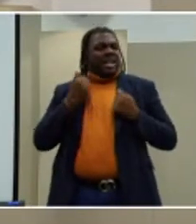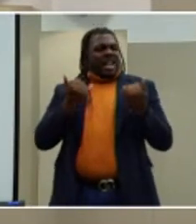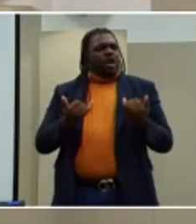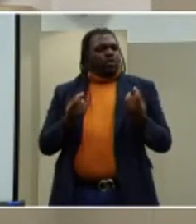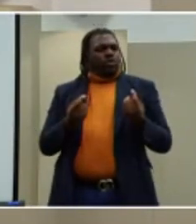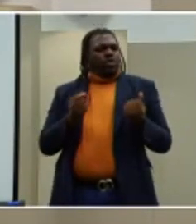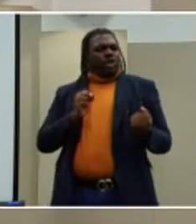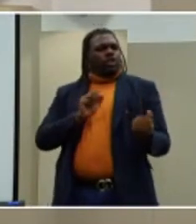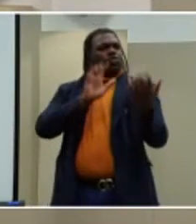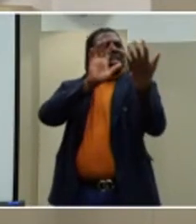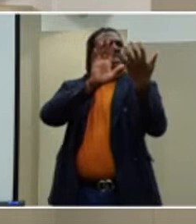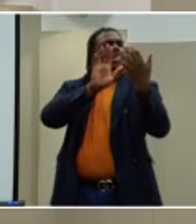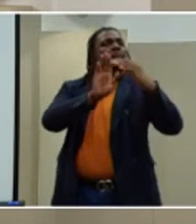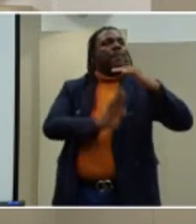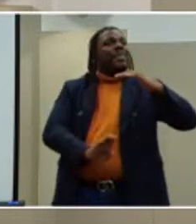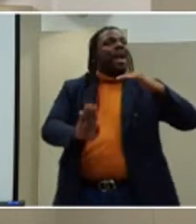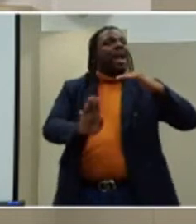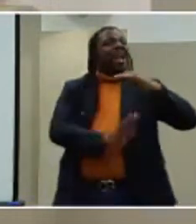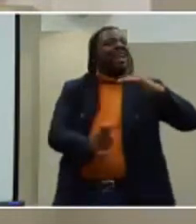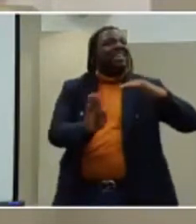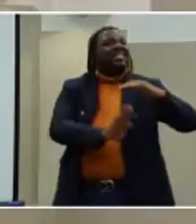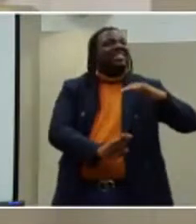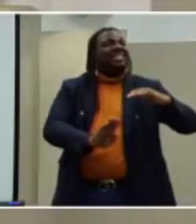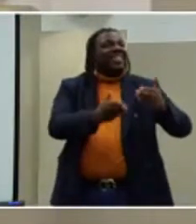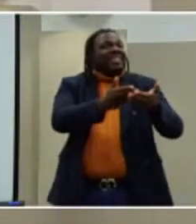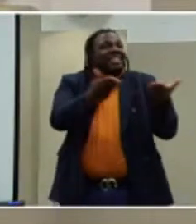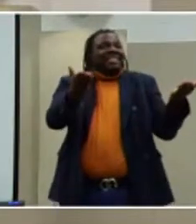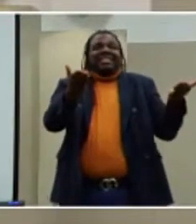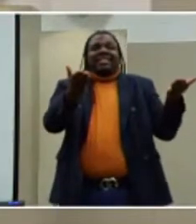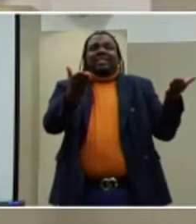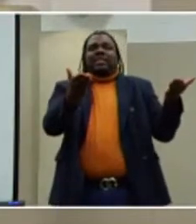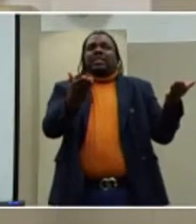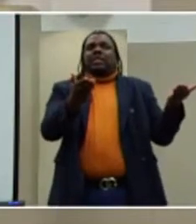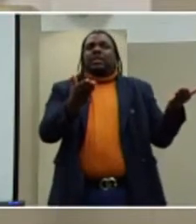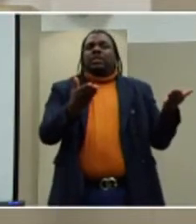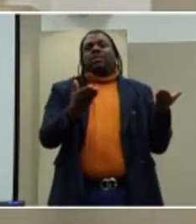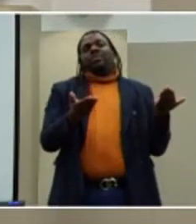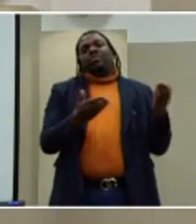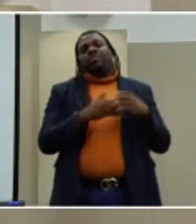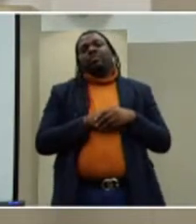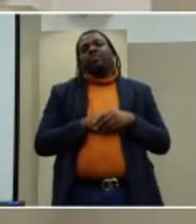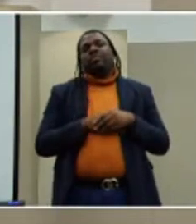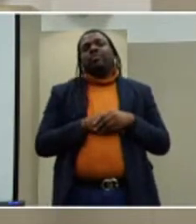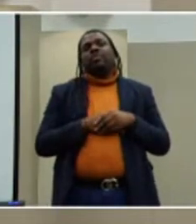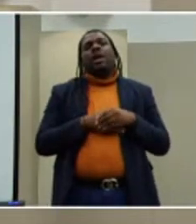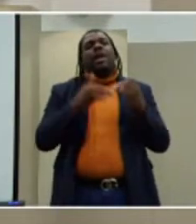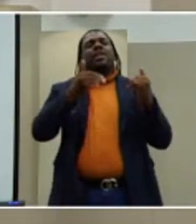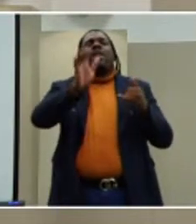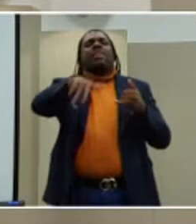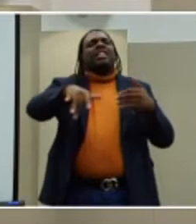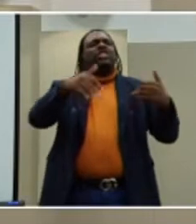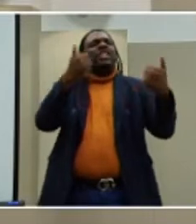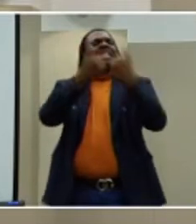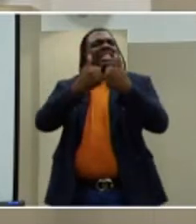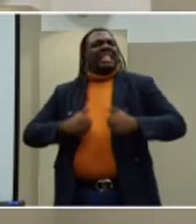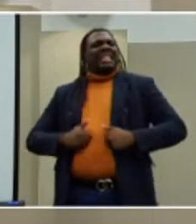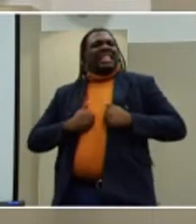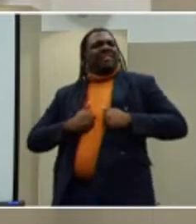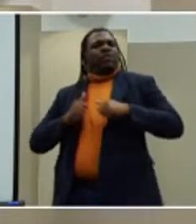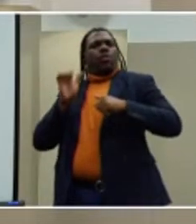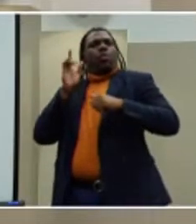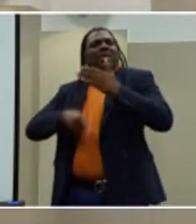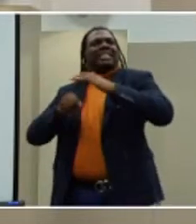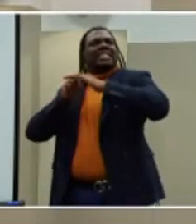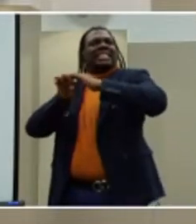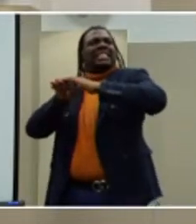factors that continue to make what is already a place that is challenging to live and accessible